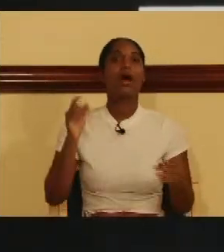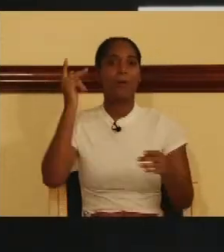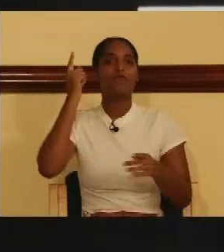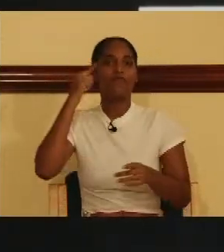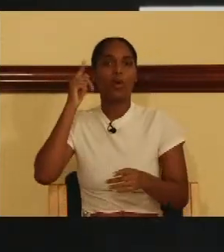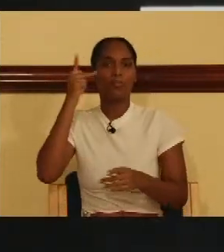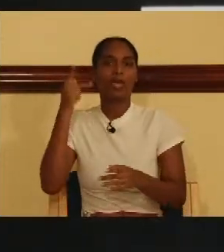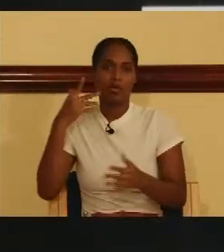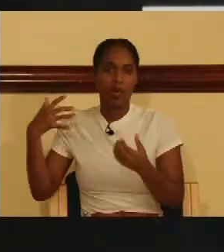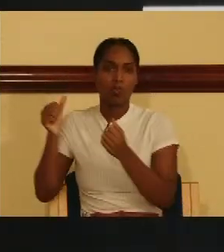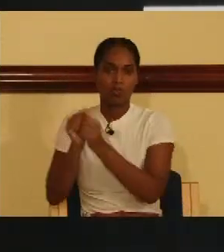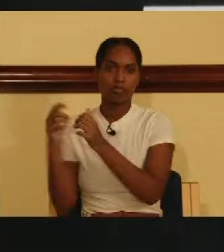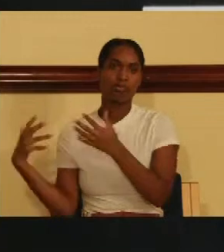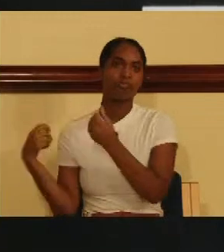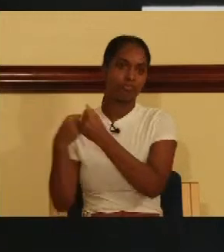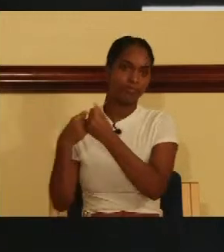behalf, because